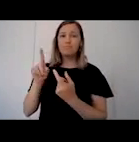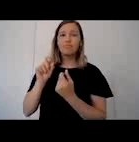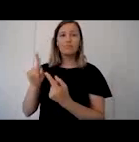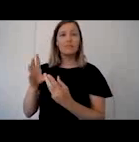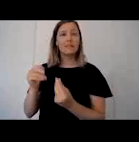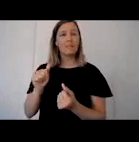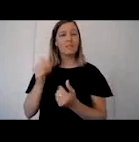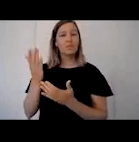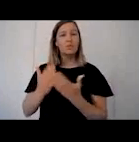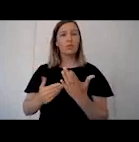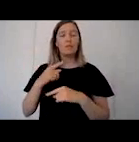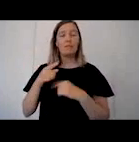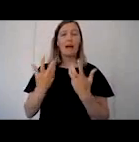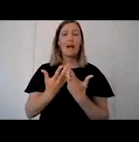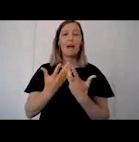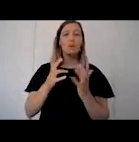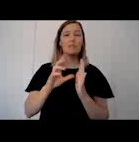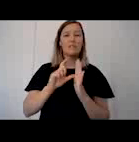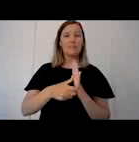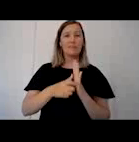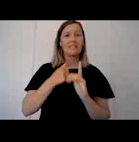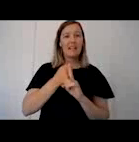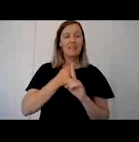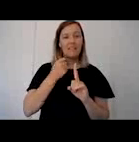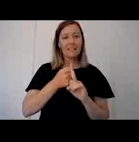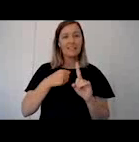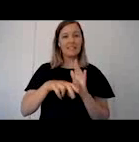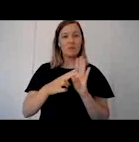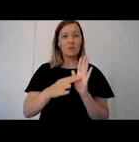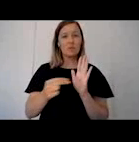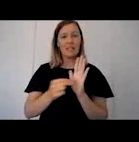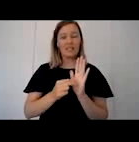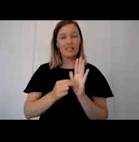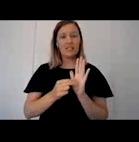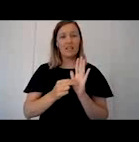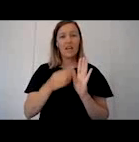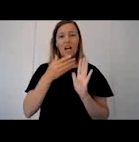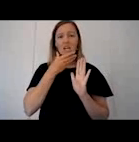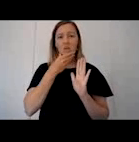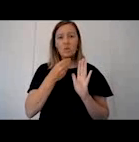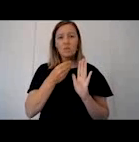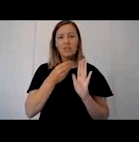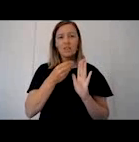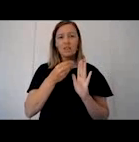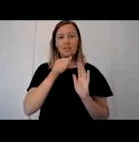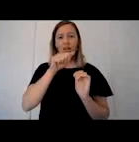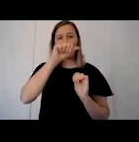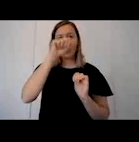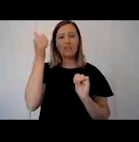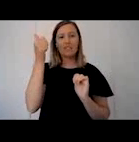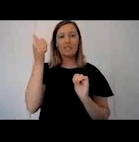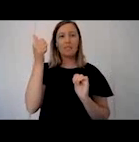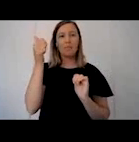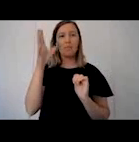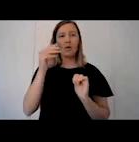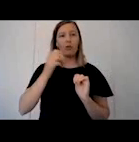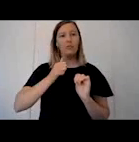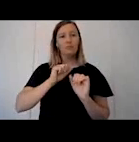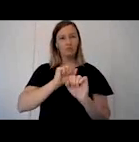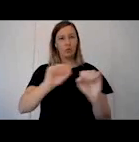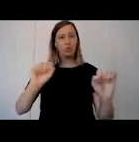the disability advocates in New Zealand are tapping into the wisdom of your very own